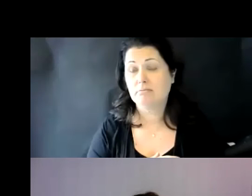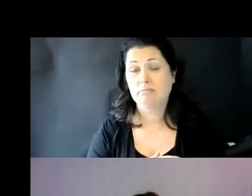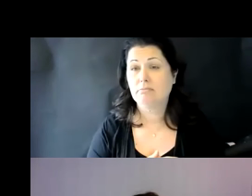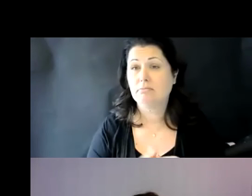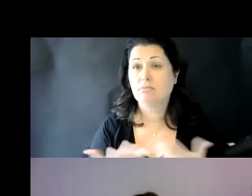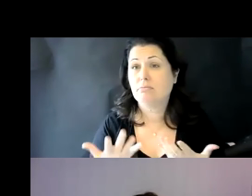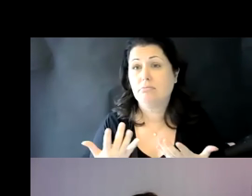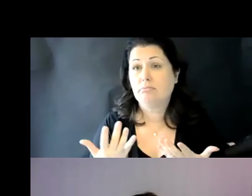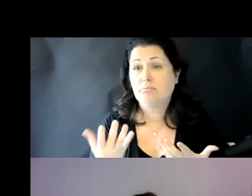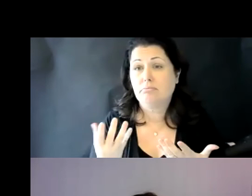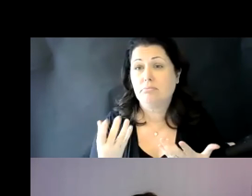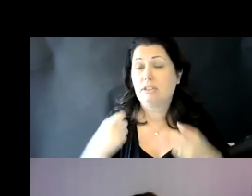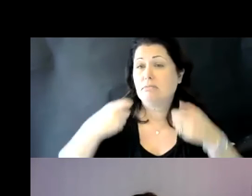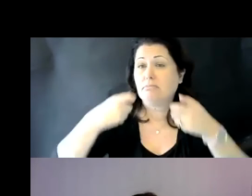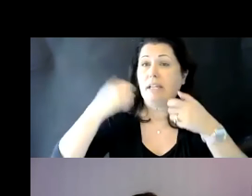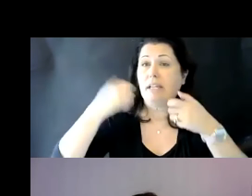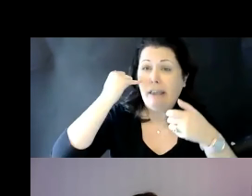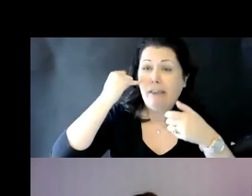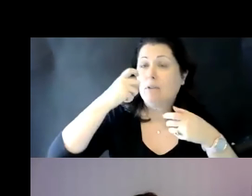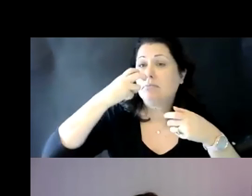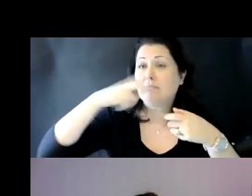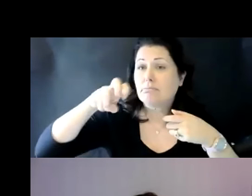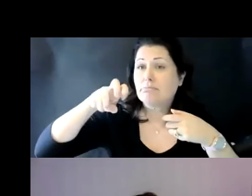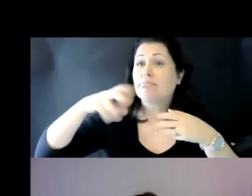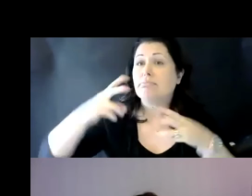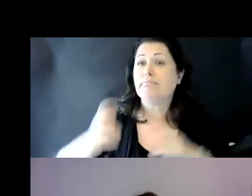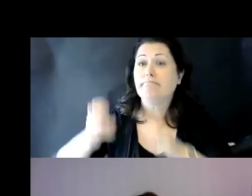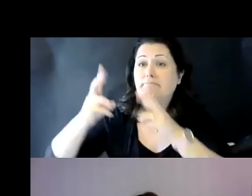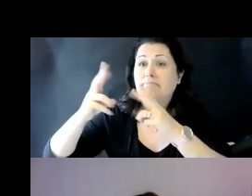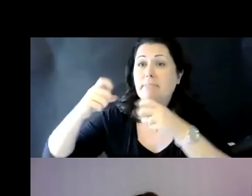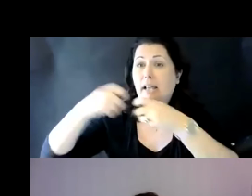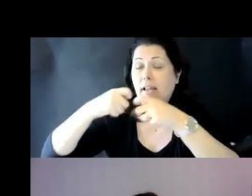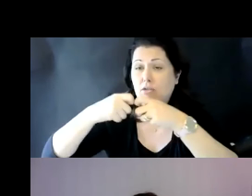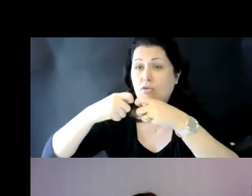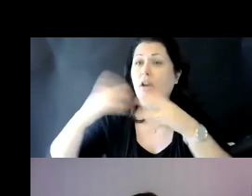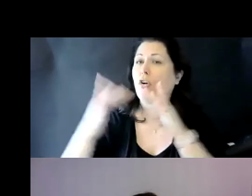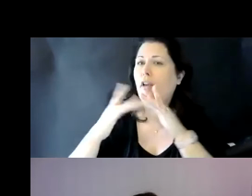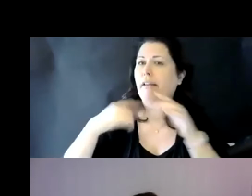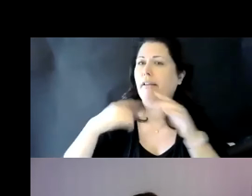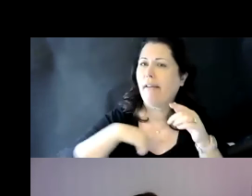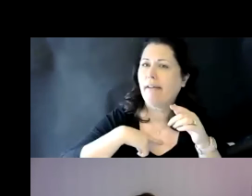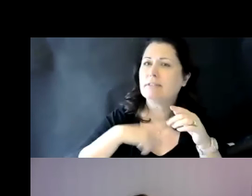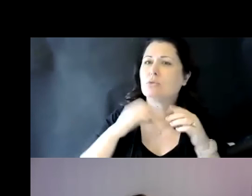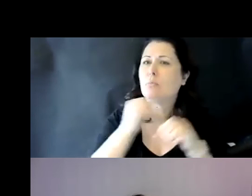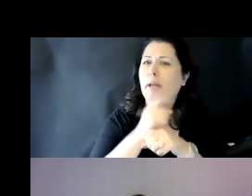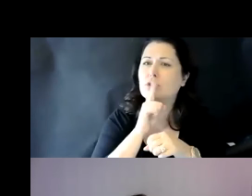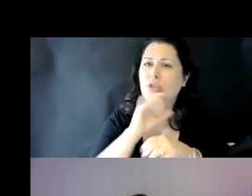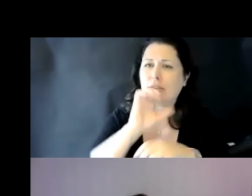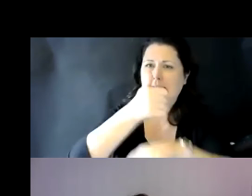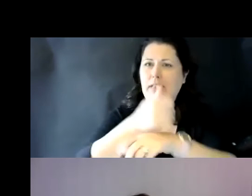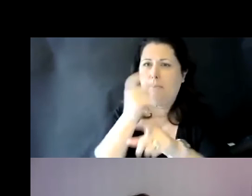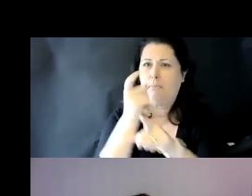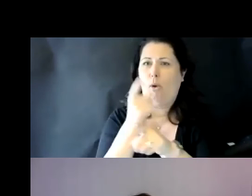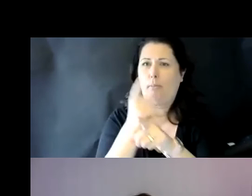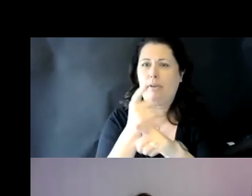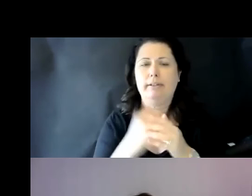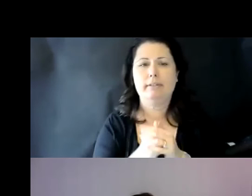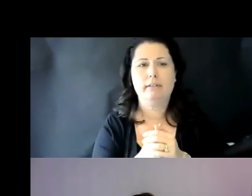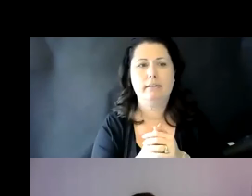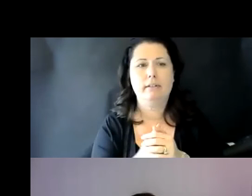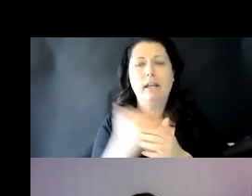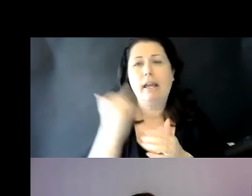you're putting it into an electronic system, you contact us to check it's set out properly. And if you're a private organisation, you